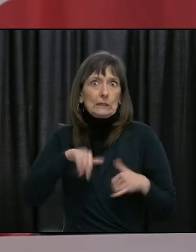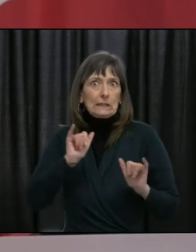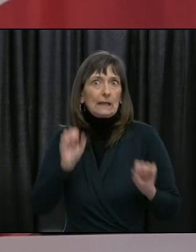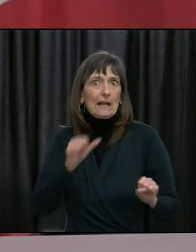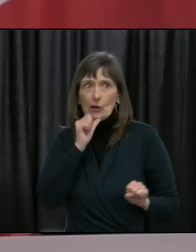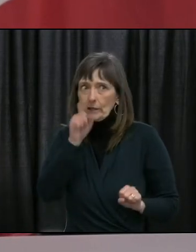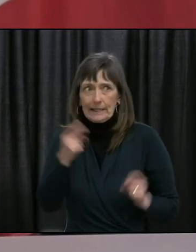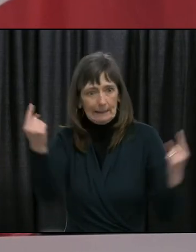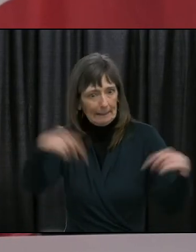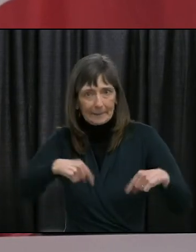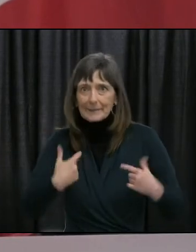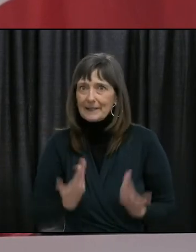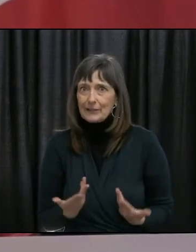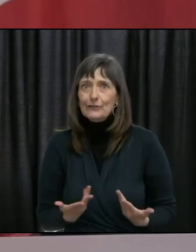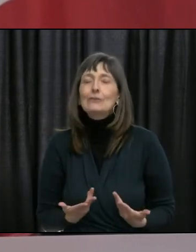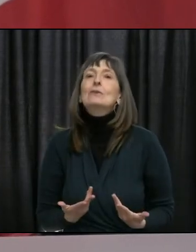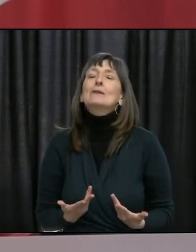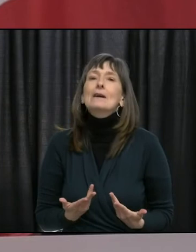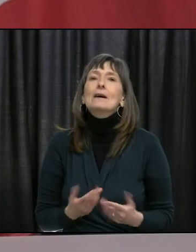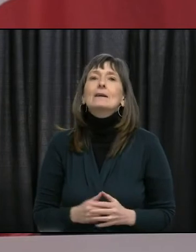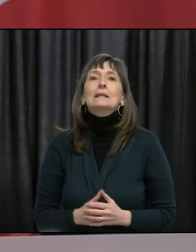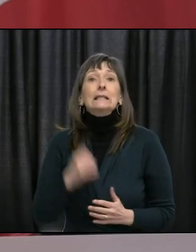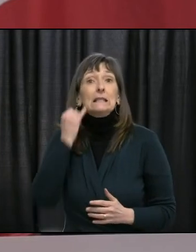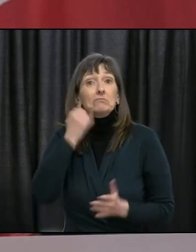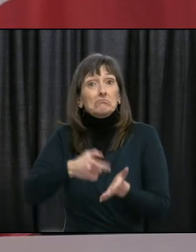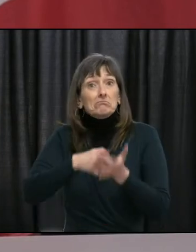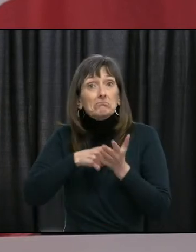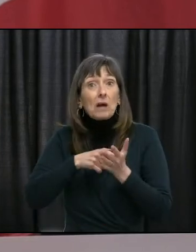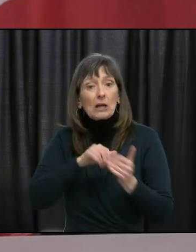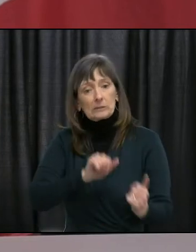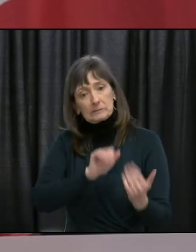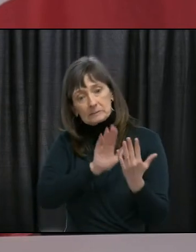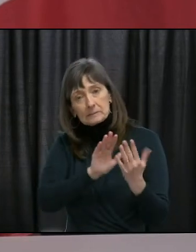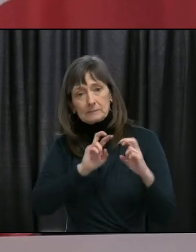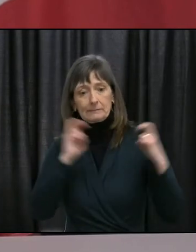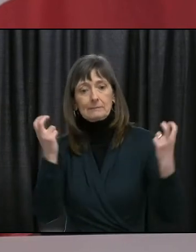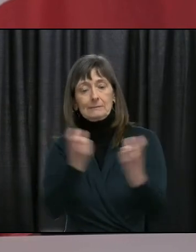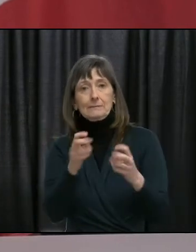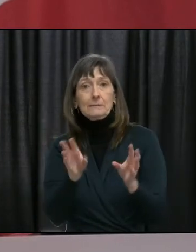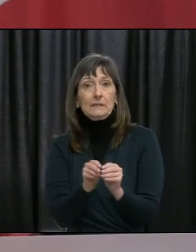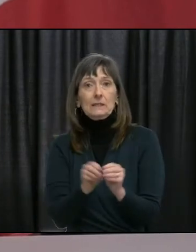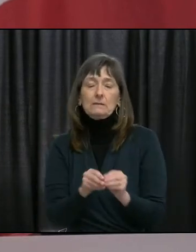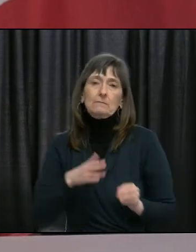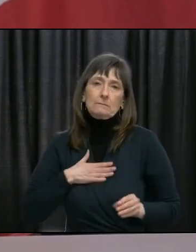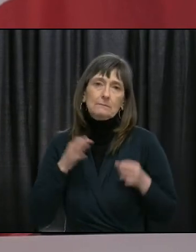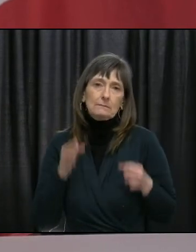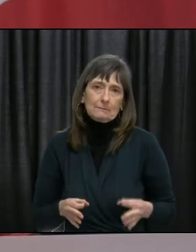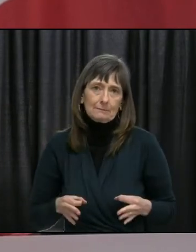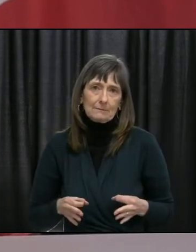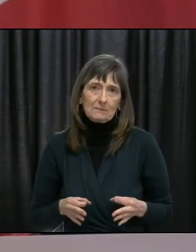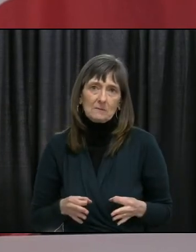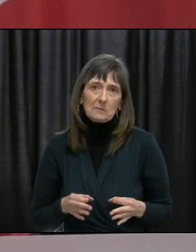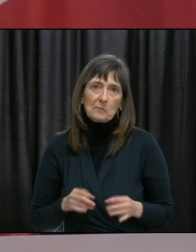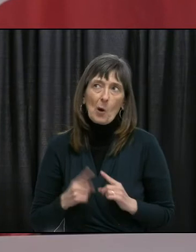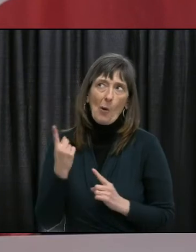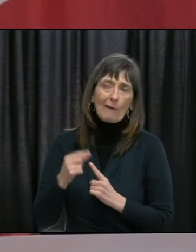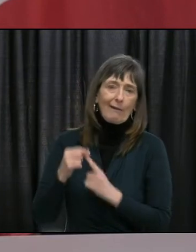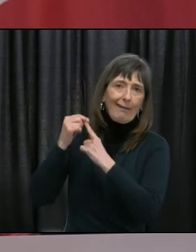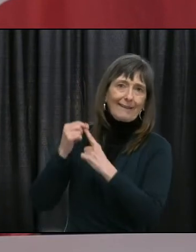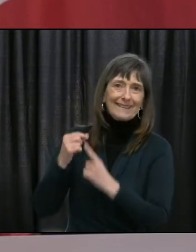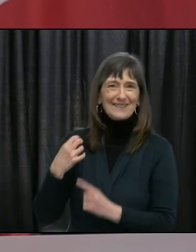that we needed to do something that required a more face-to-face meeting, well, yes, that would be my call. But right now, except for Minister Hagee,